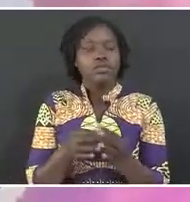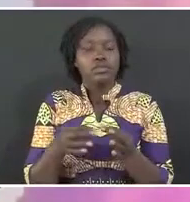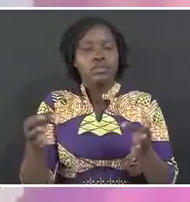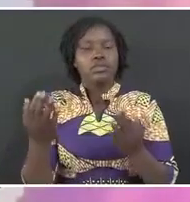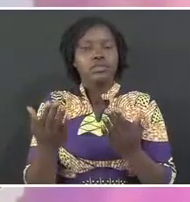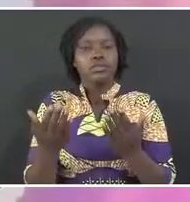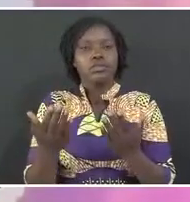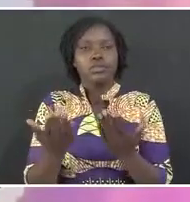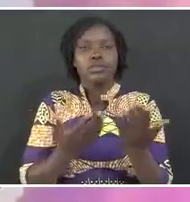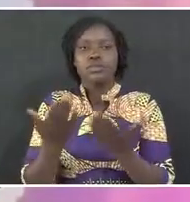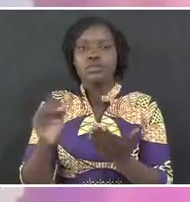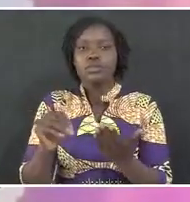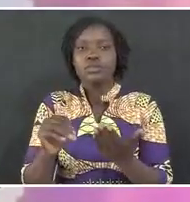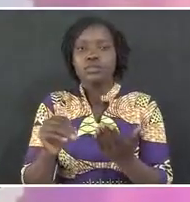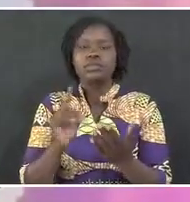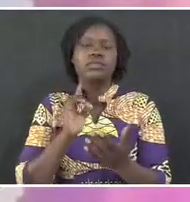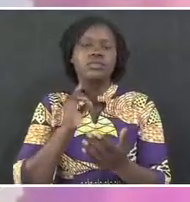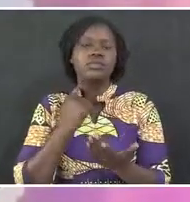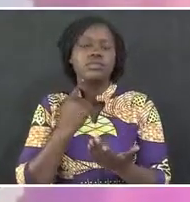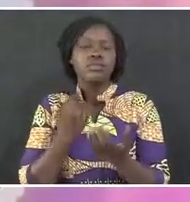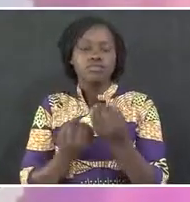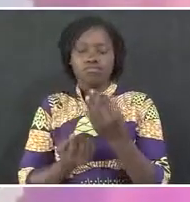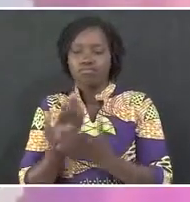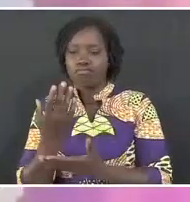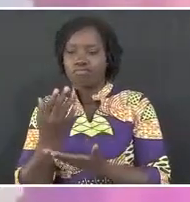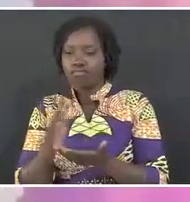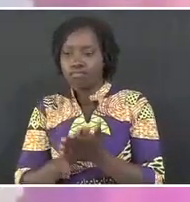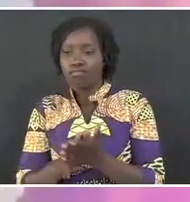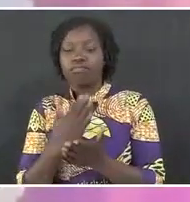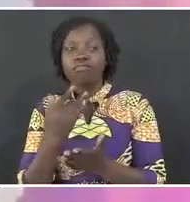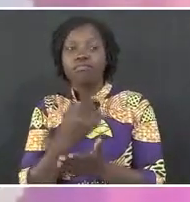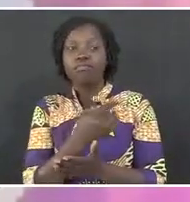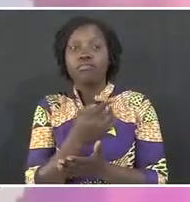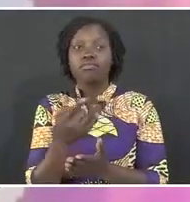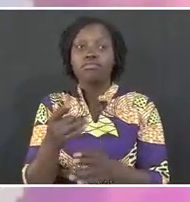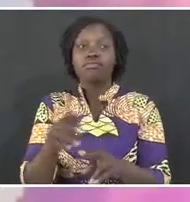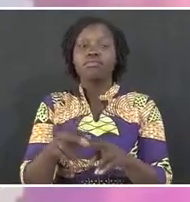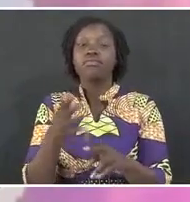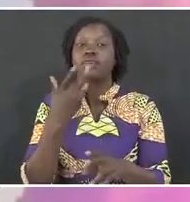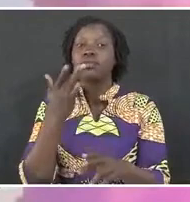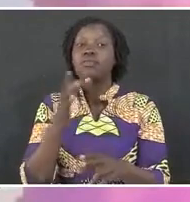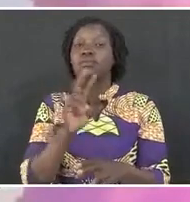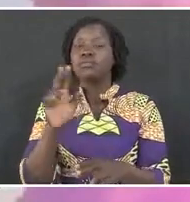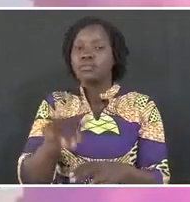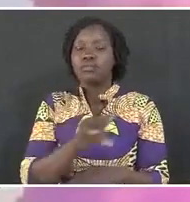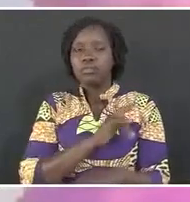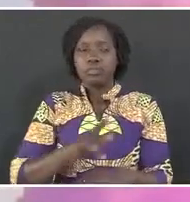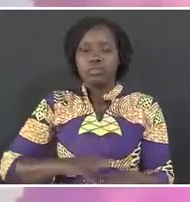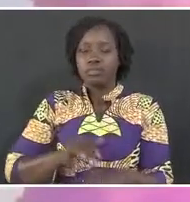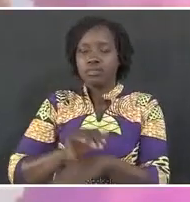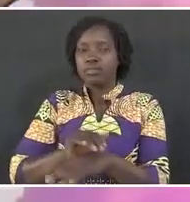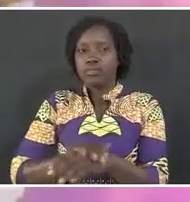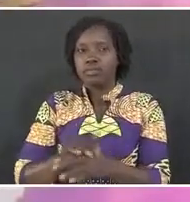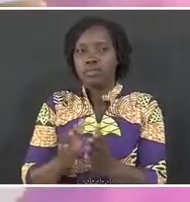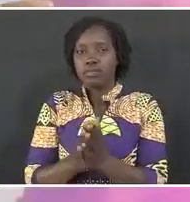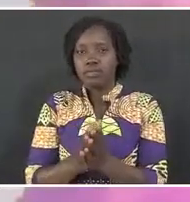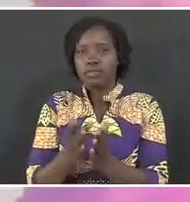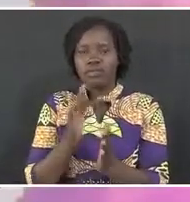serve him, the sweeter he grows. And I want you to taste and see that the Lord is good. And he'll